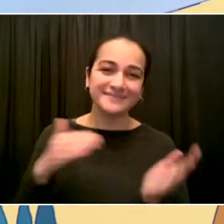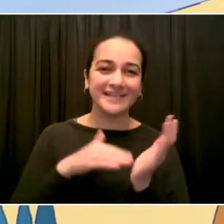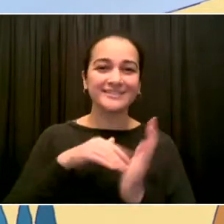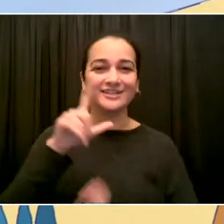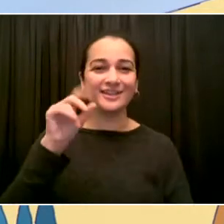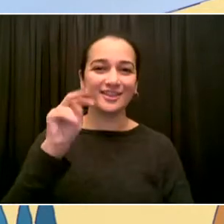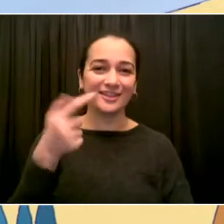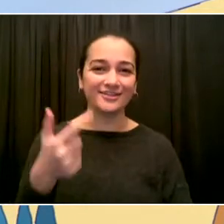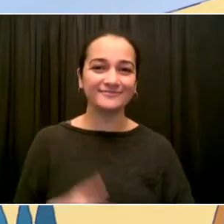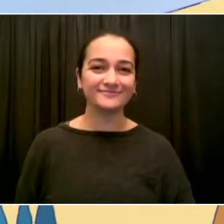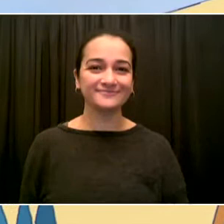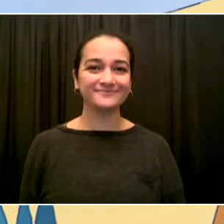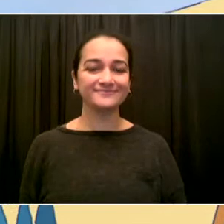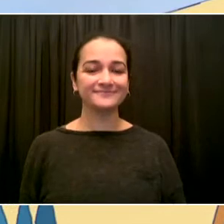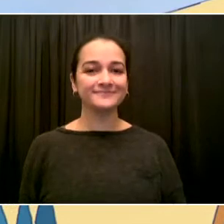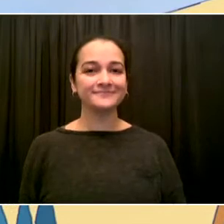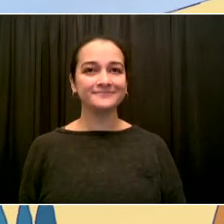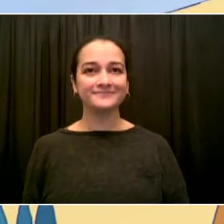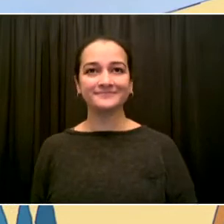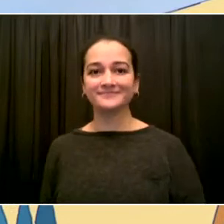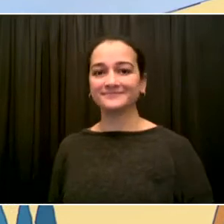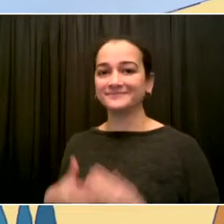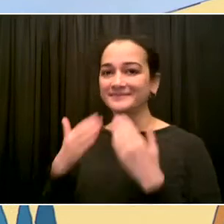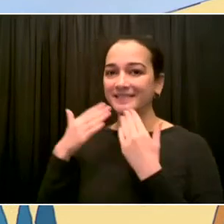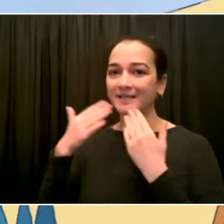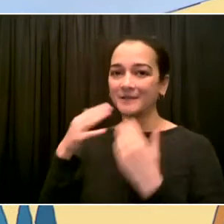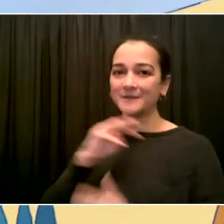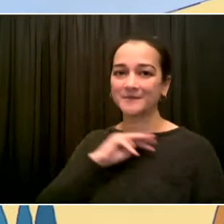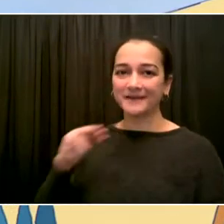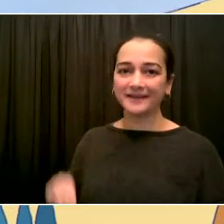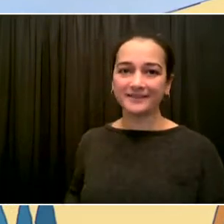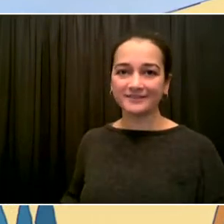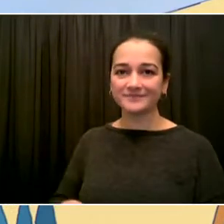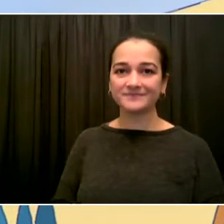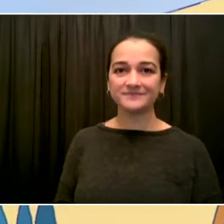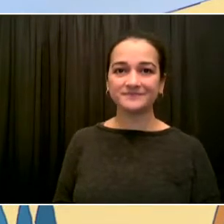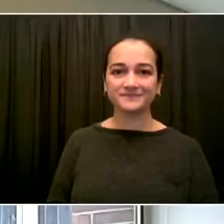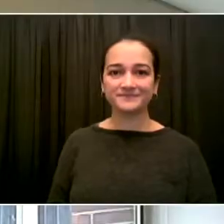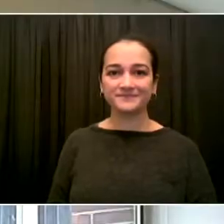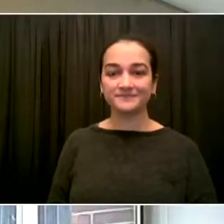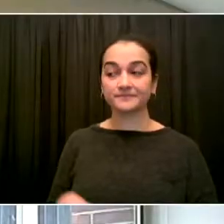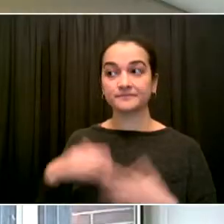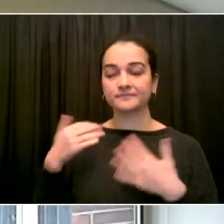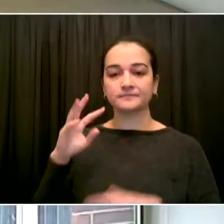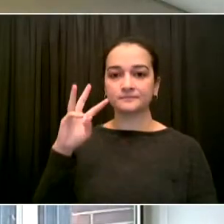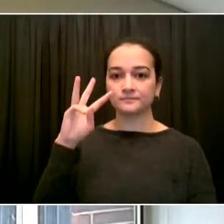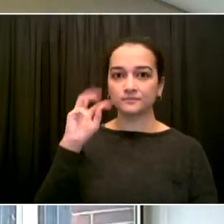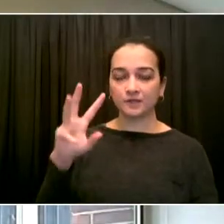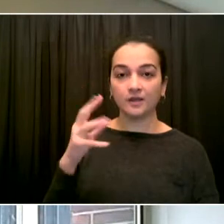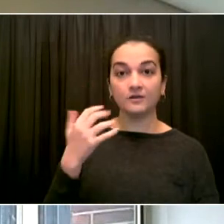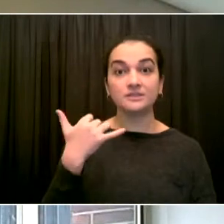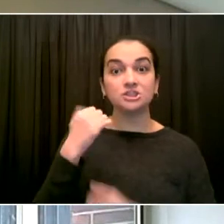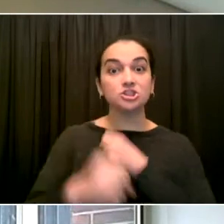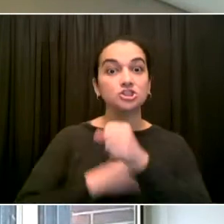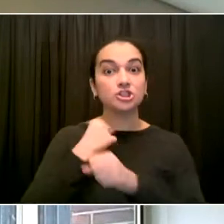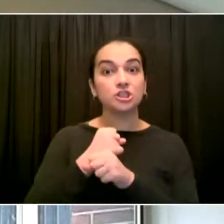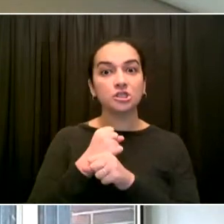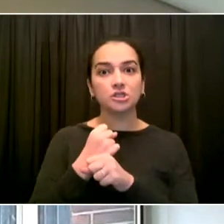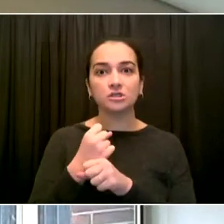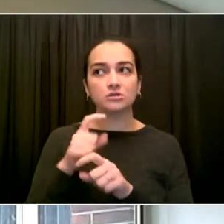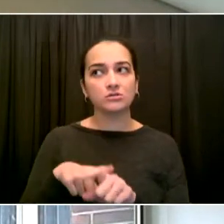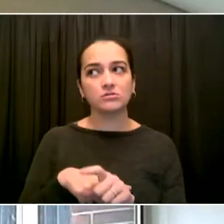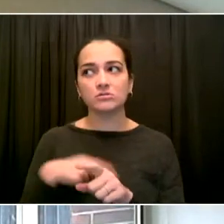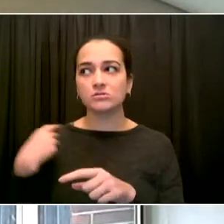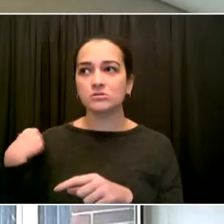Thank you, sir. This has been a long and hard year for everybody in New York City. What keeps me going is that I'm proud to